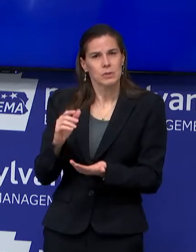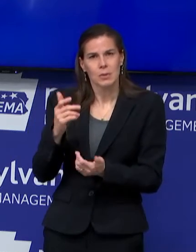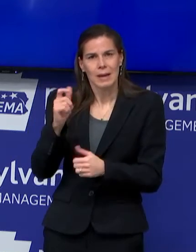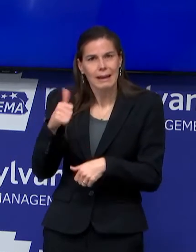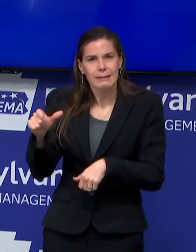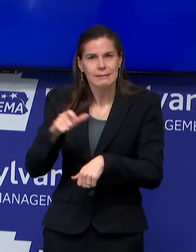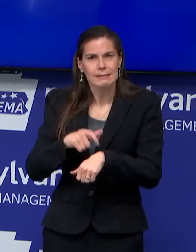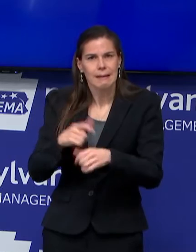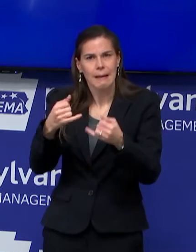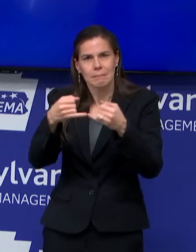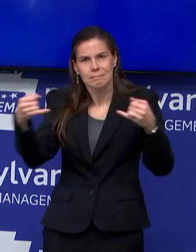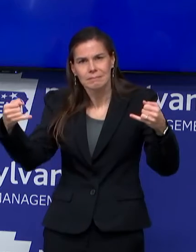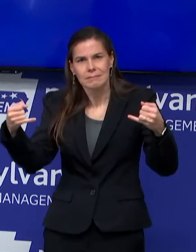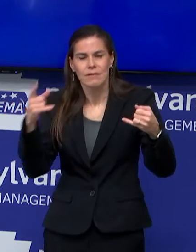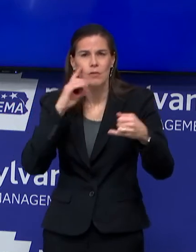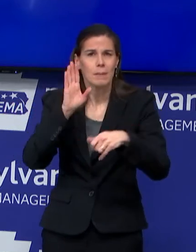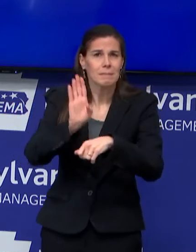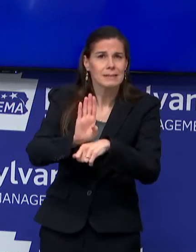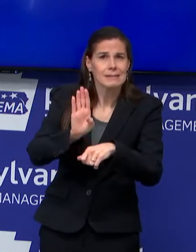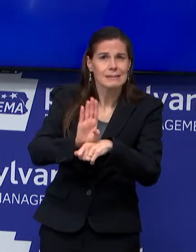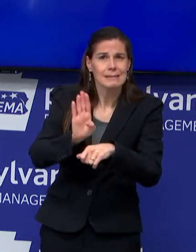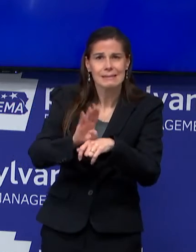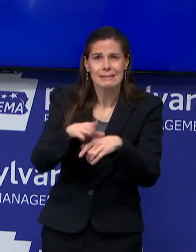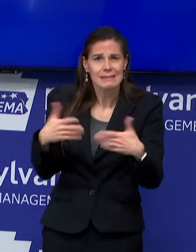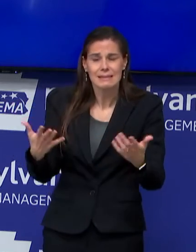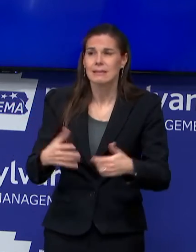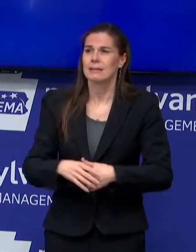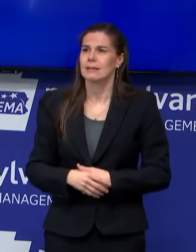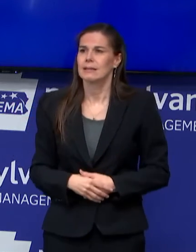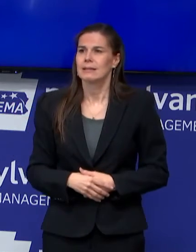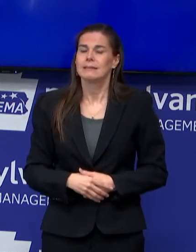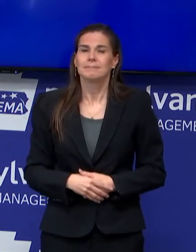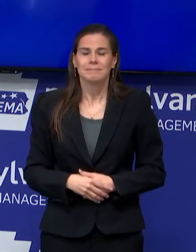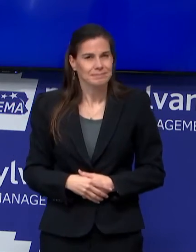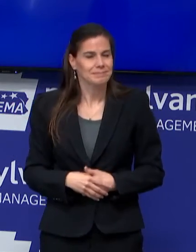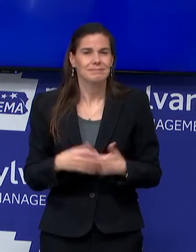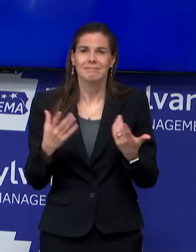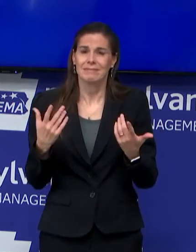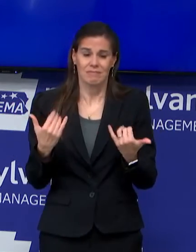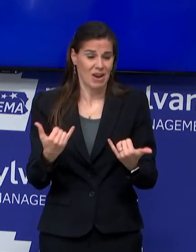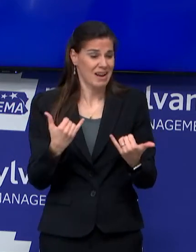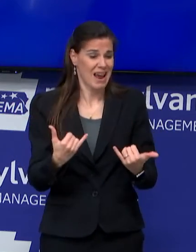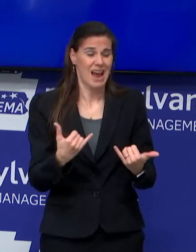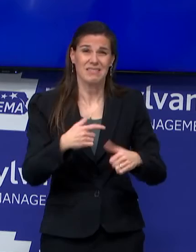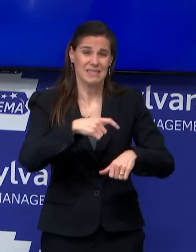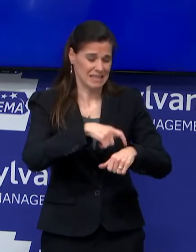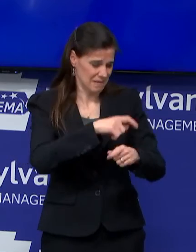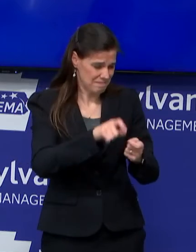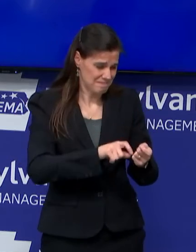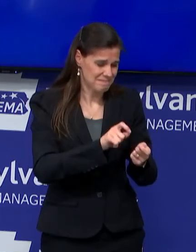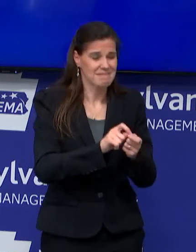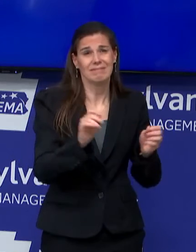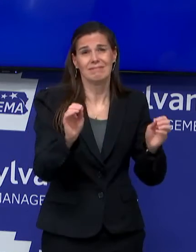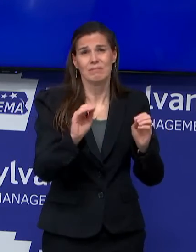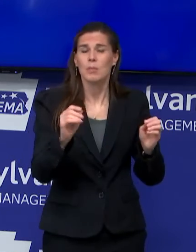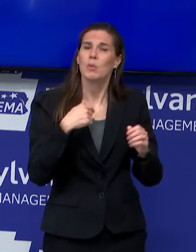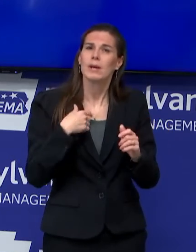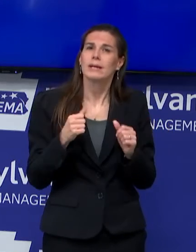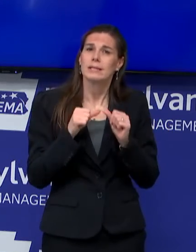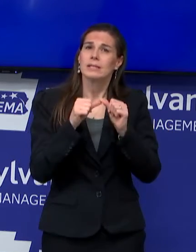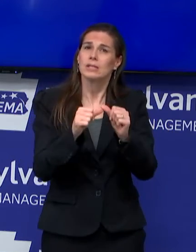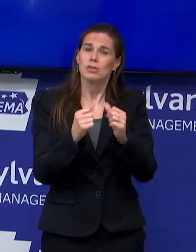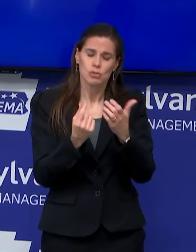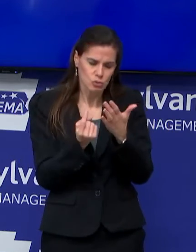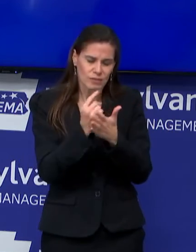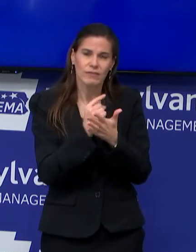could look forward to that? So I don't have a time frame today. Again, we're continuously reviewing those mitigation efforts with our leadership as well as